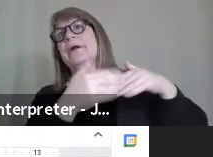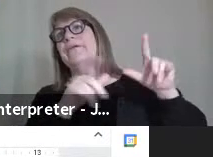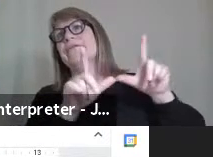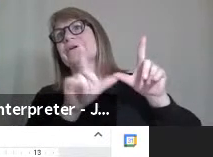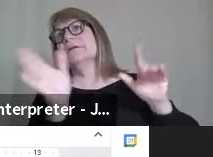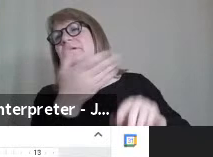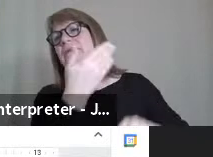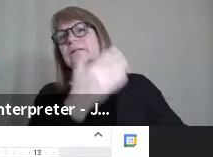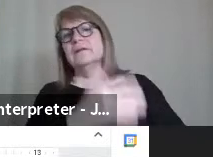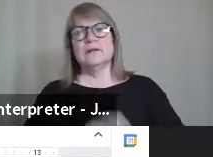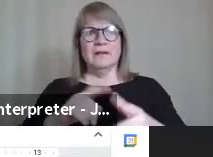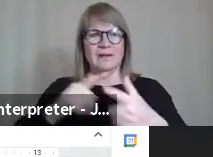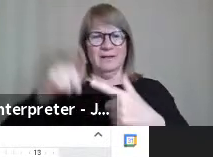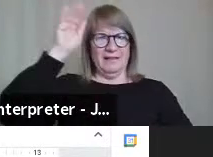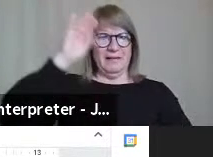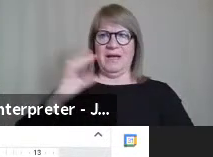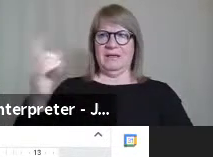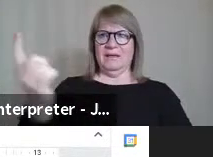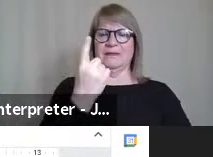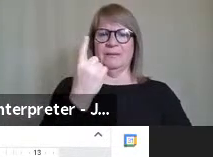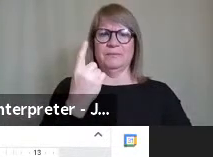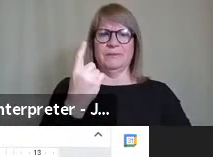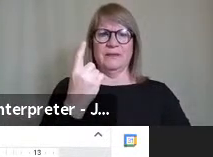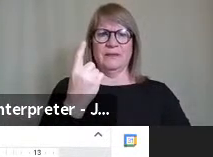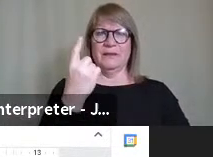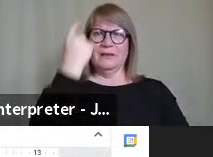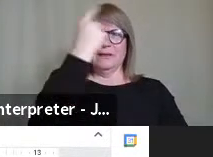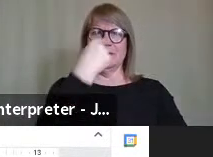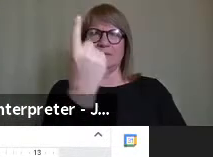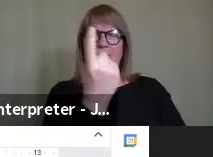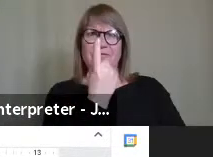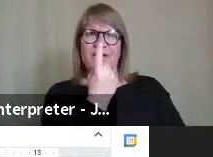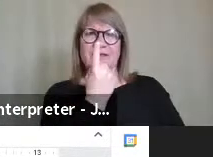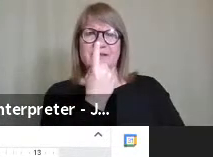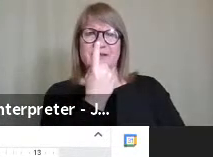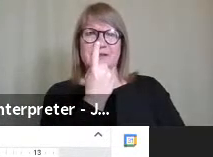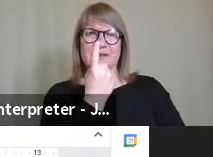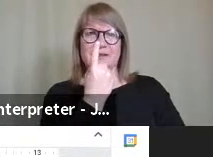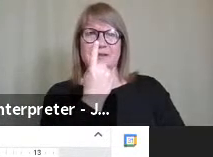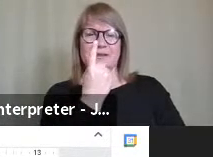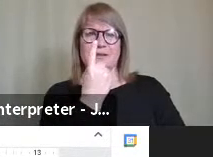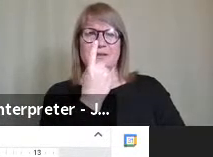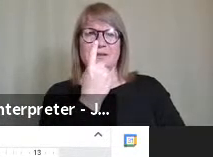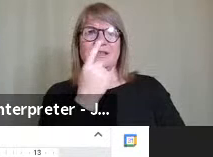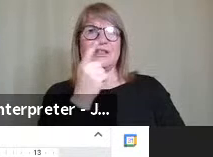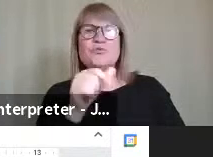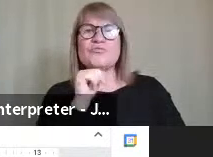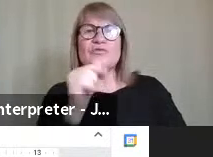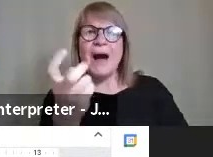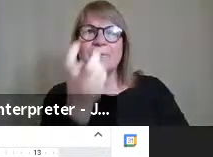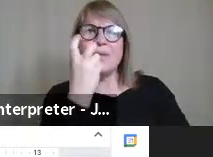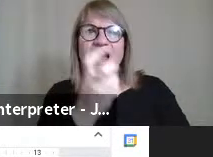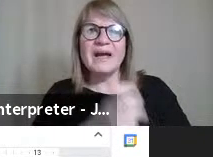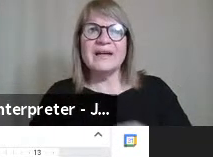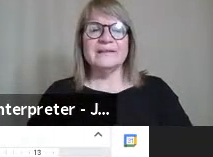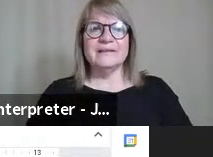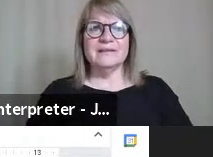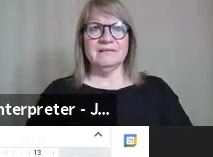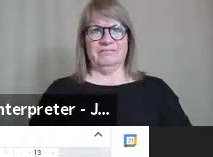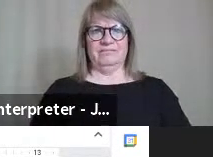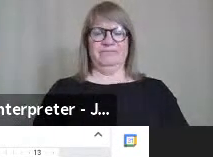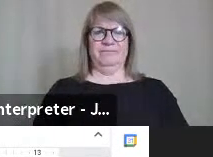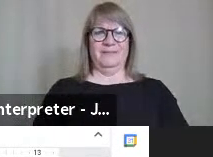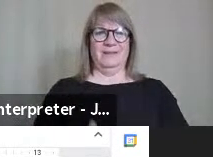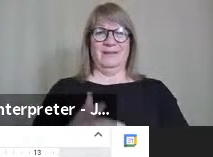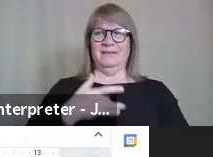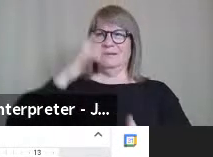then the guy walks up to me gets into my face and tells me you're not blind at this point i'm